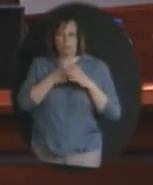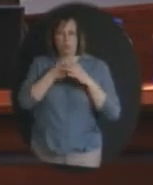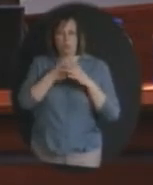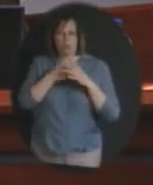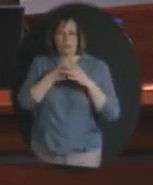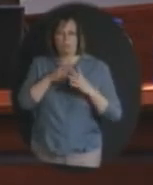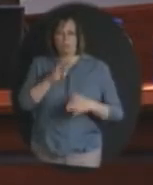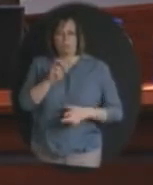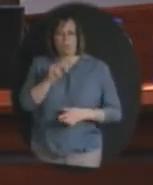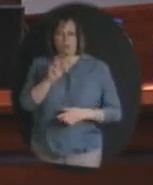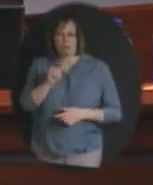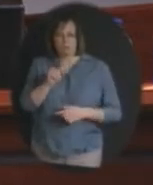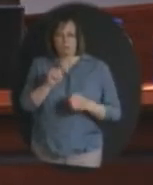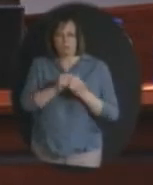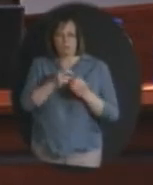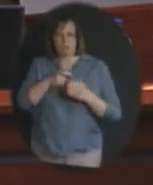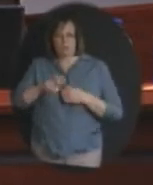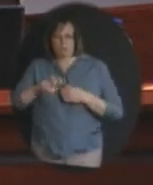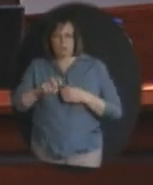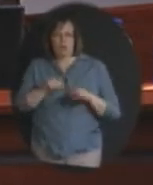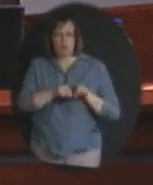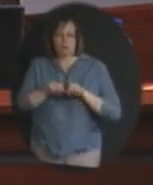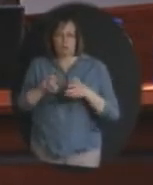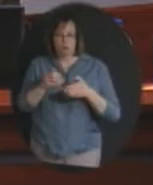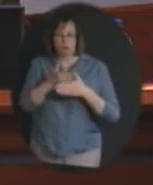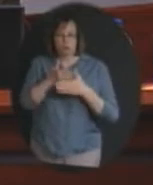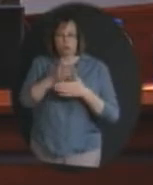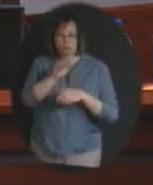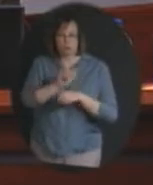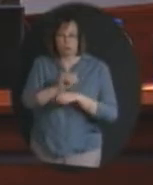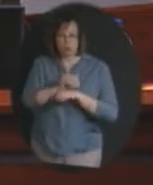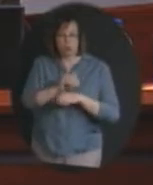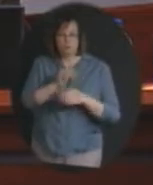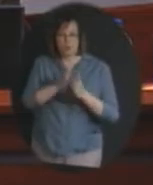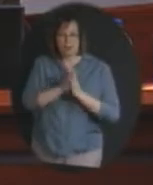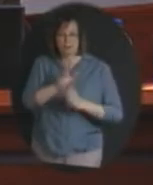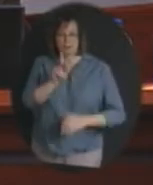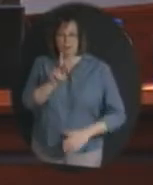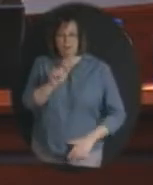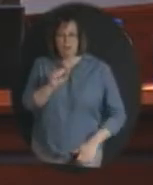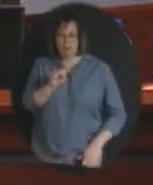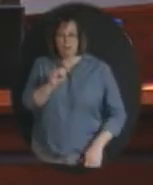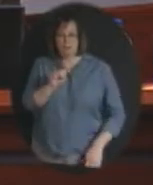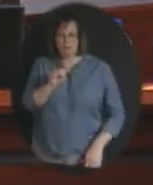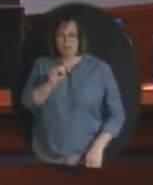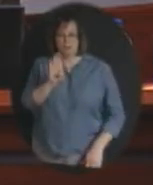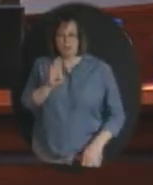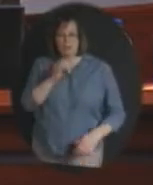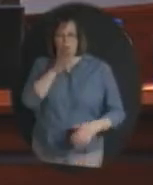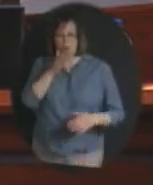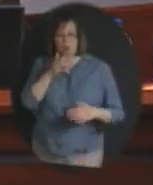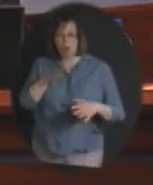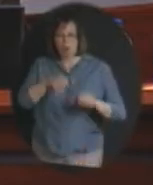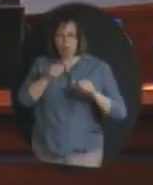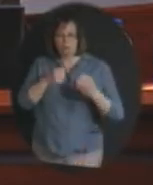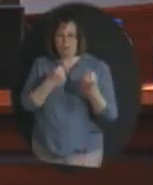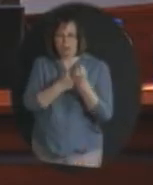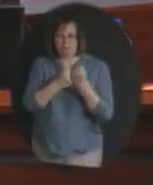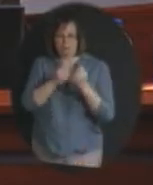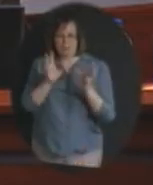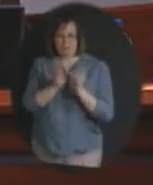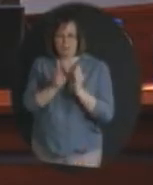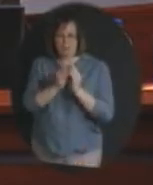the transition. Also wanted to share tonight that we've been asked by KASB if we would host an advocacy meeting again like we did last